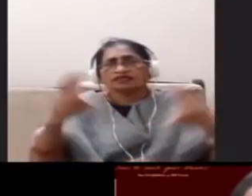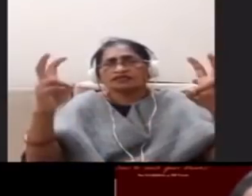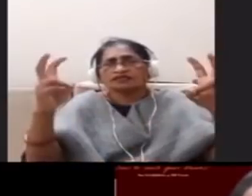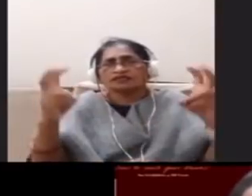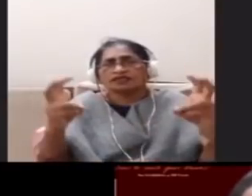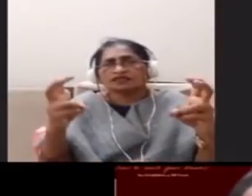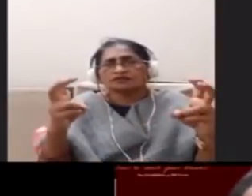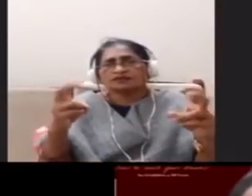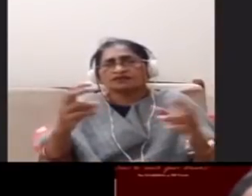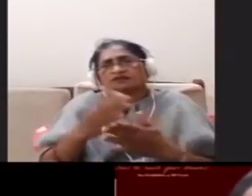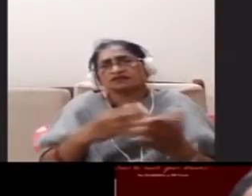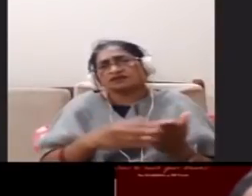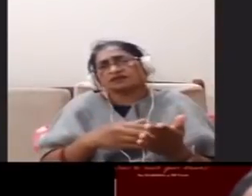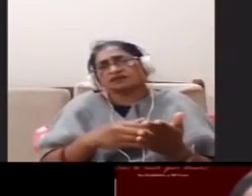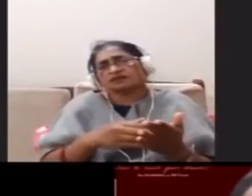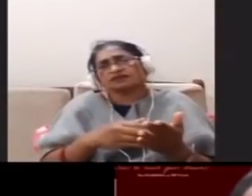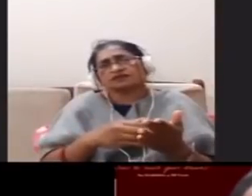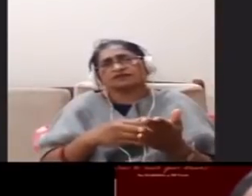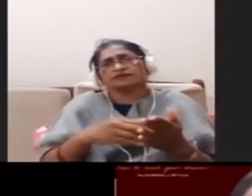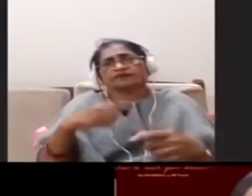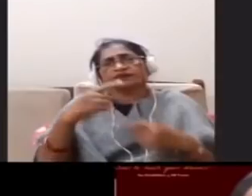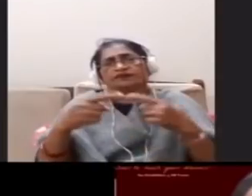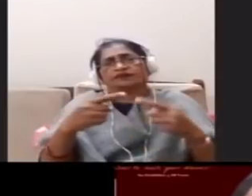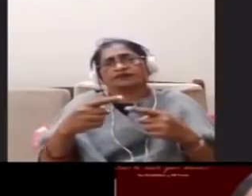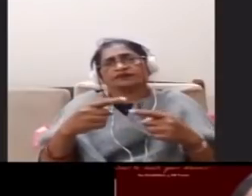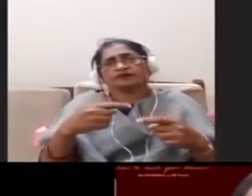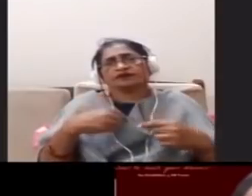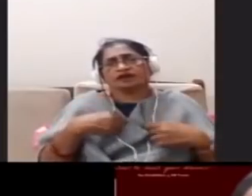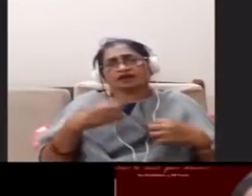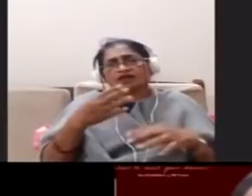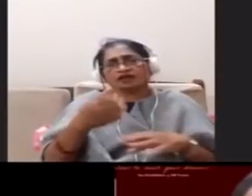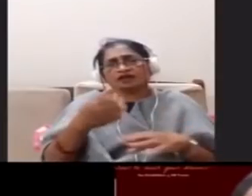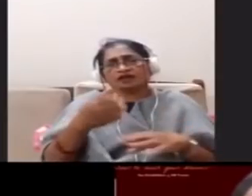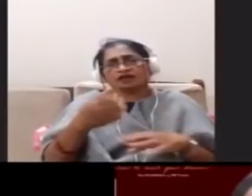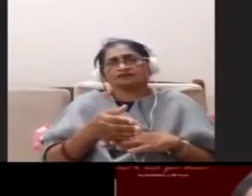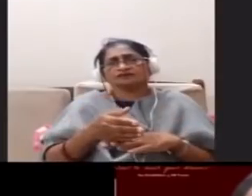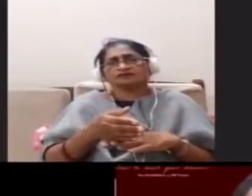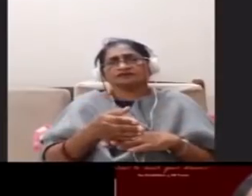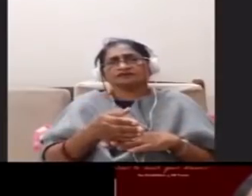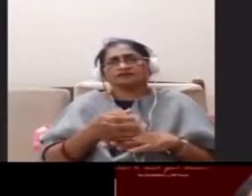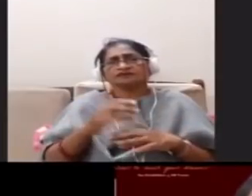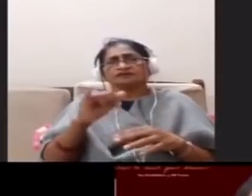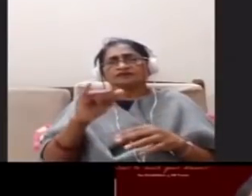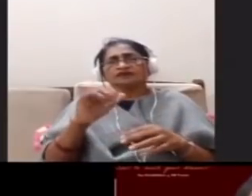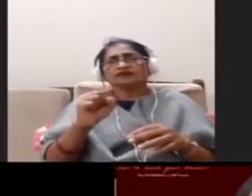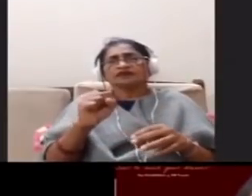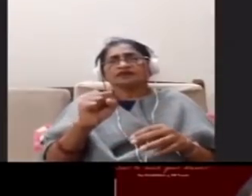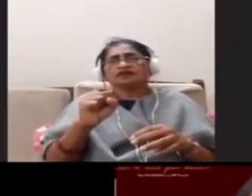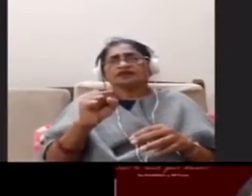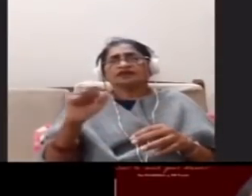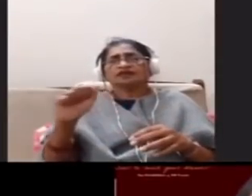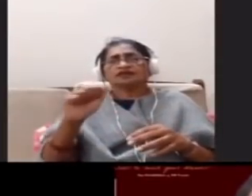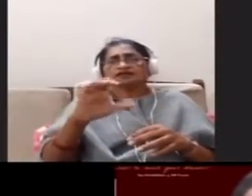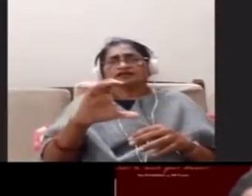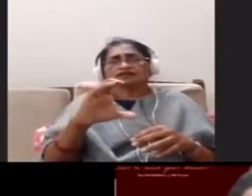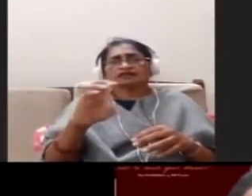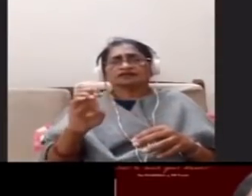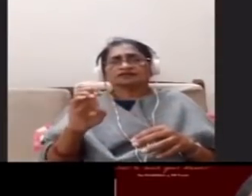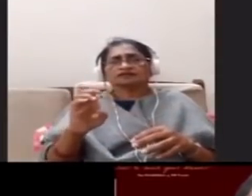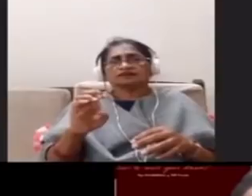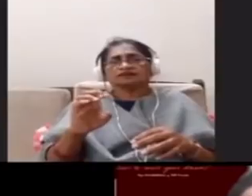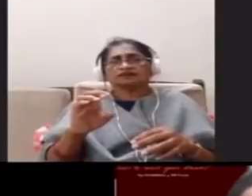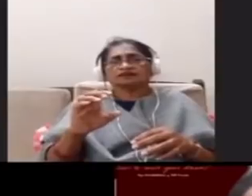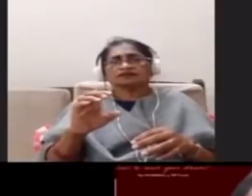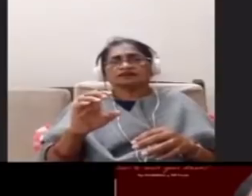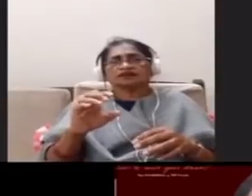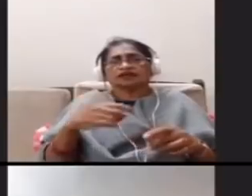somebody came up to my defense who I didn't know and said, actually, Isaac Mwaura has made us to see people with albinism that they too